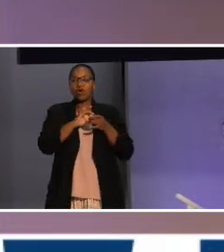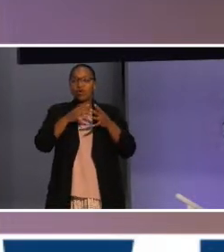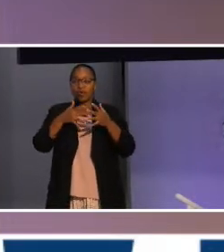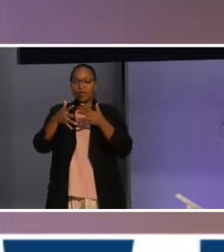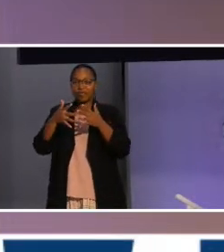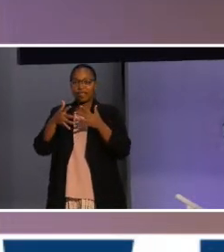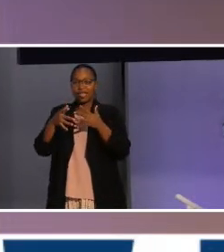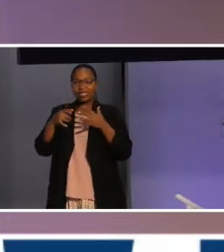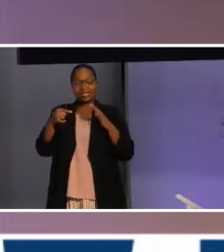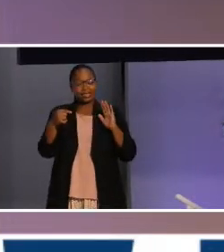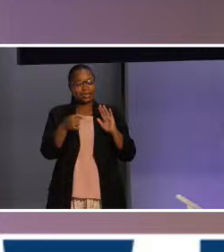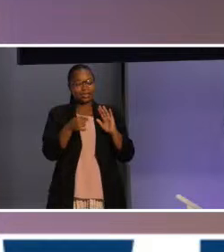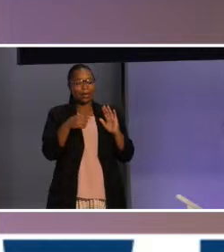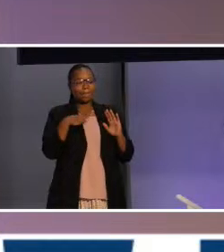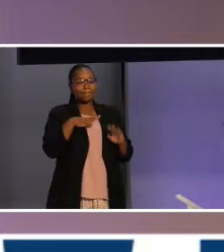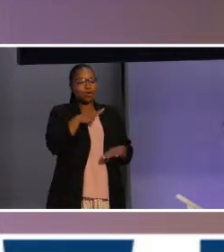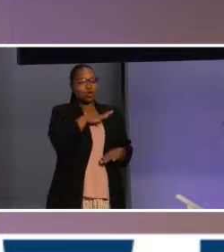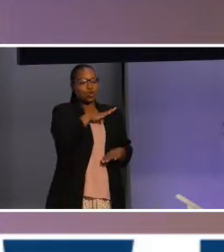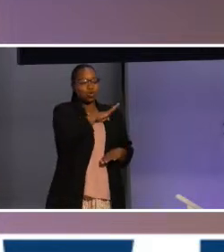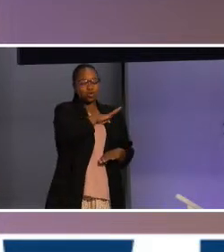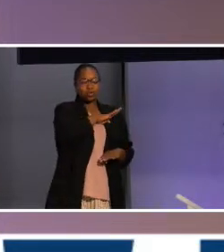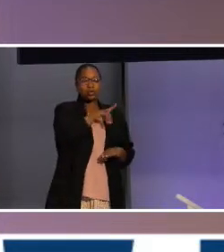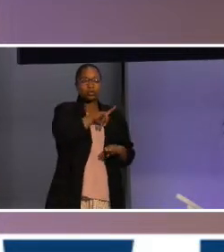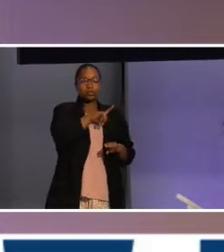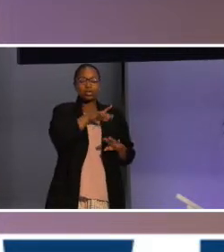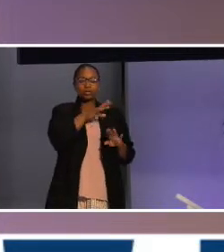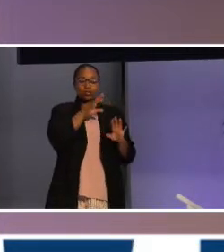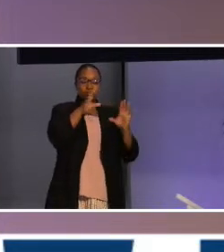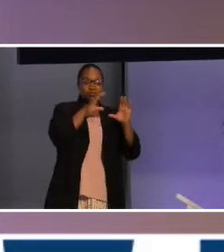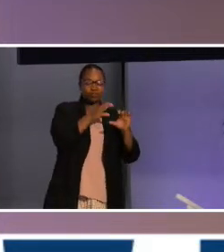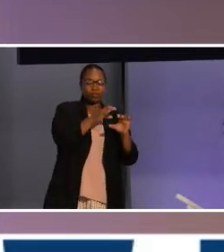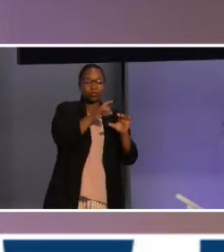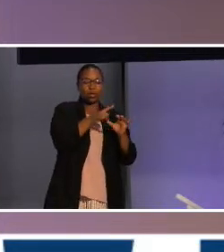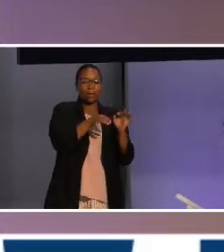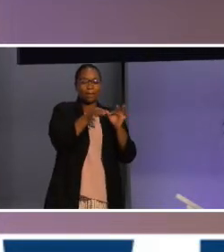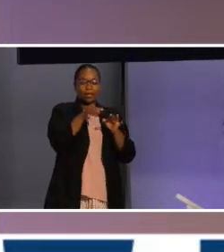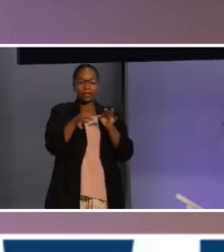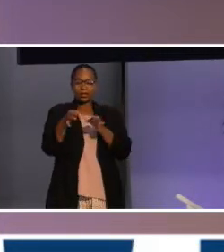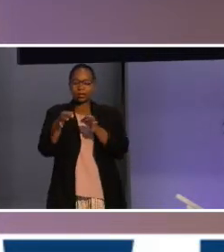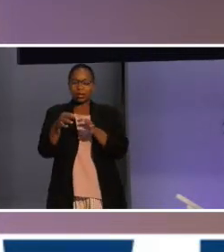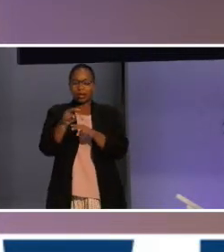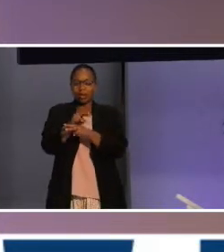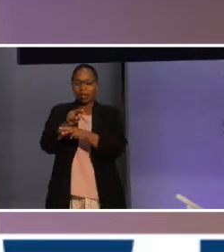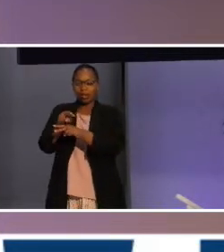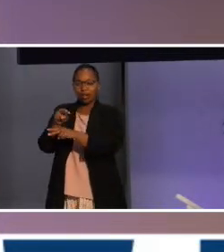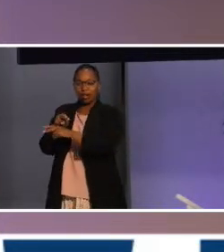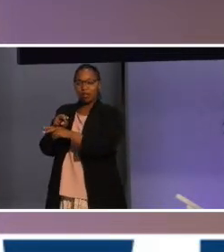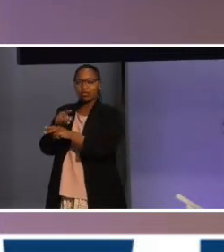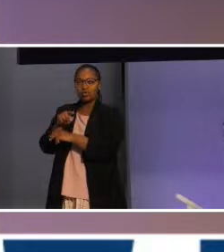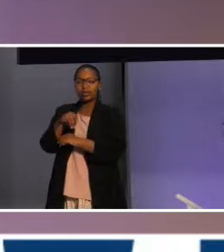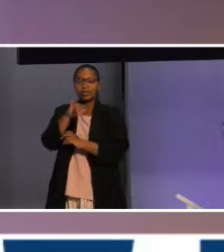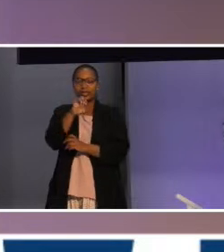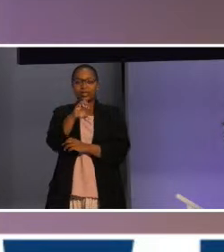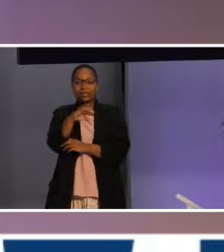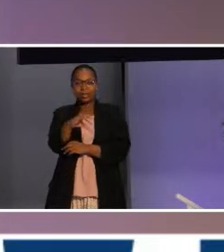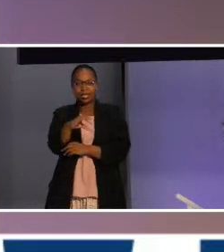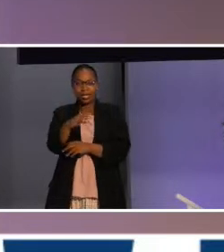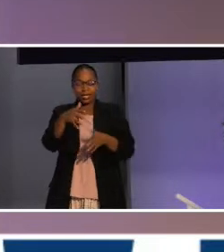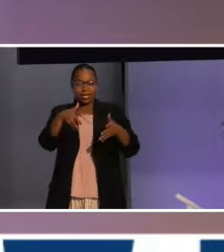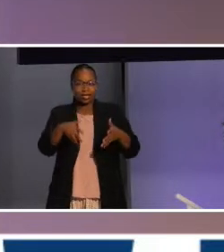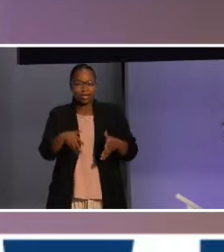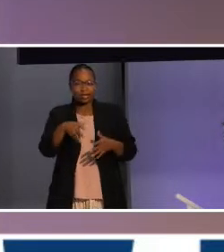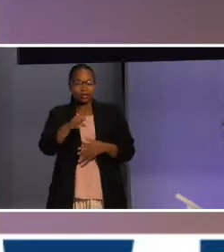pays political oversight to the Electoral Commission in South